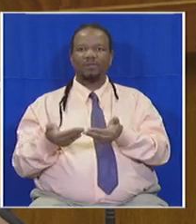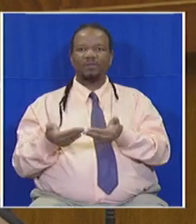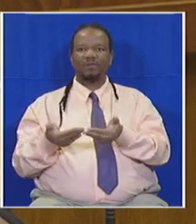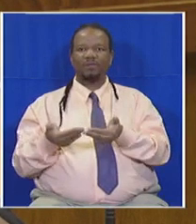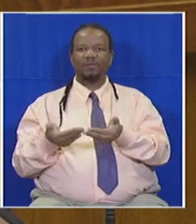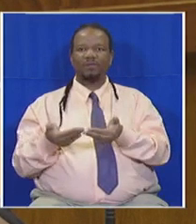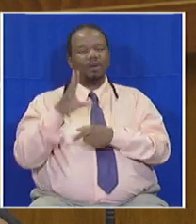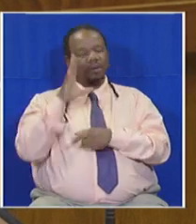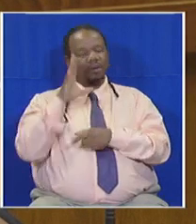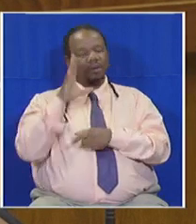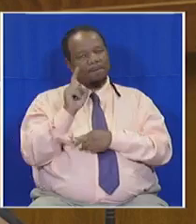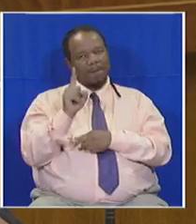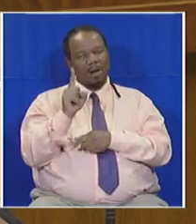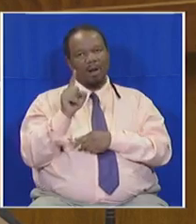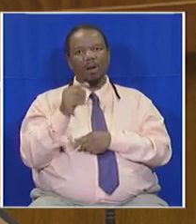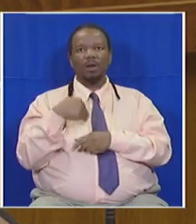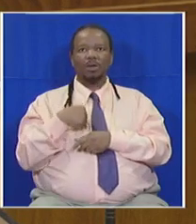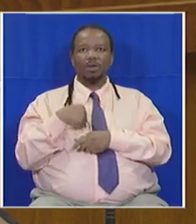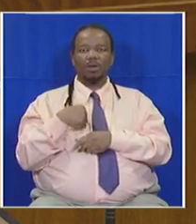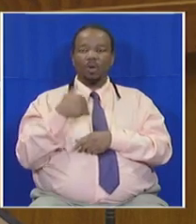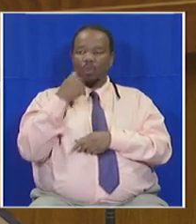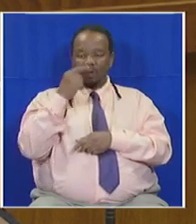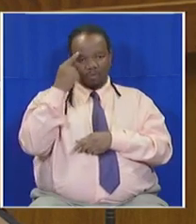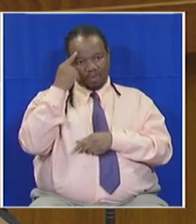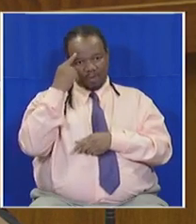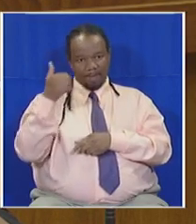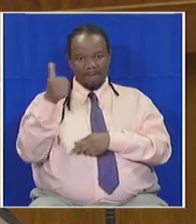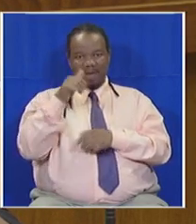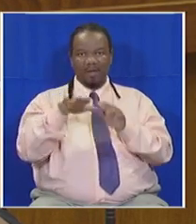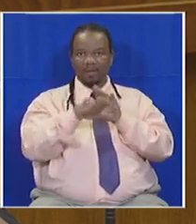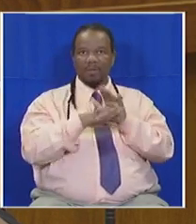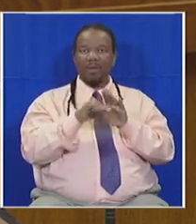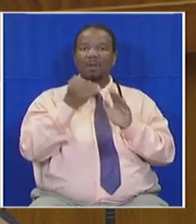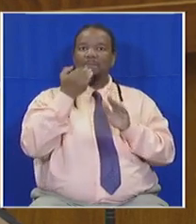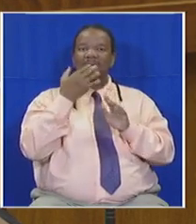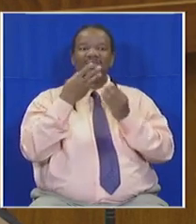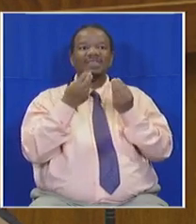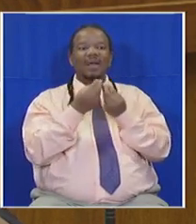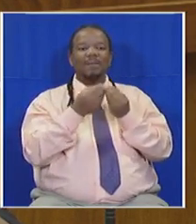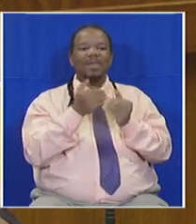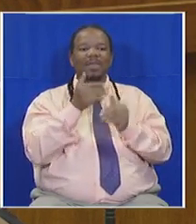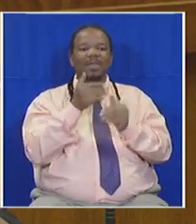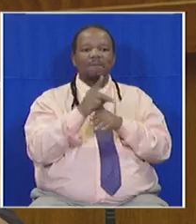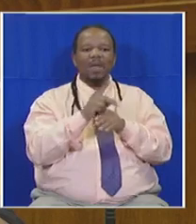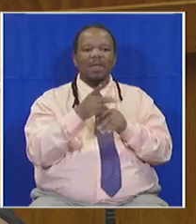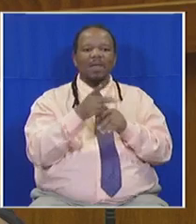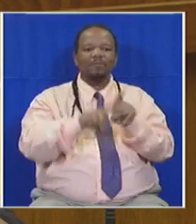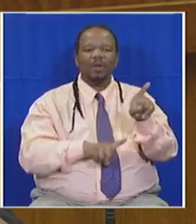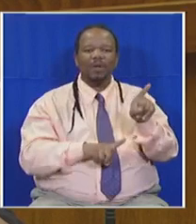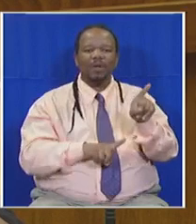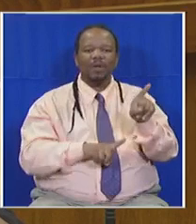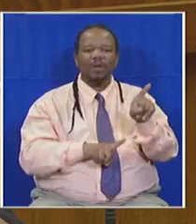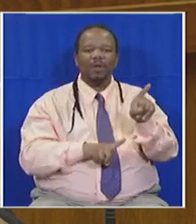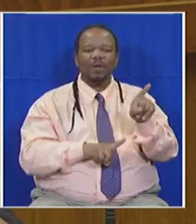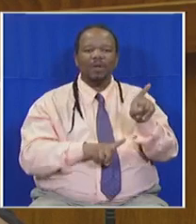Remember, the moment you think about going back to basics means you have lost the plot. Otherwise, you'll be talking about remedying as